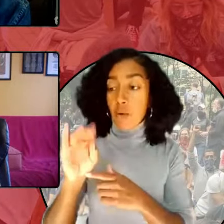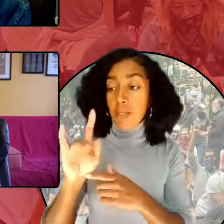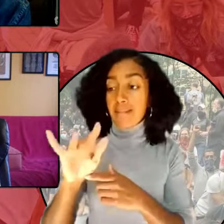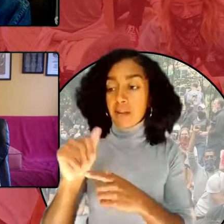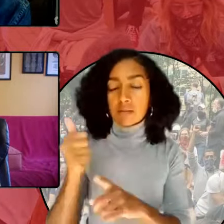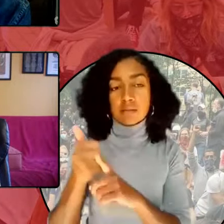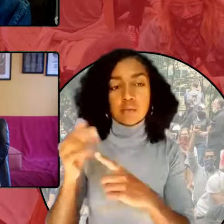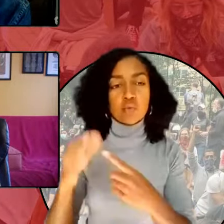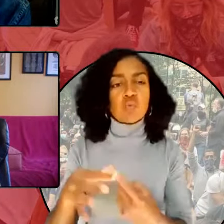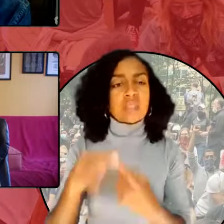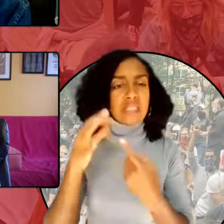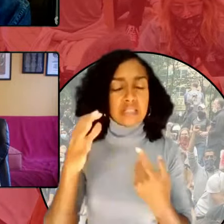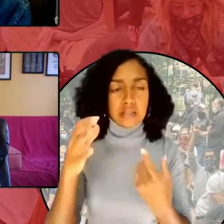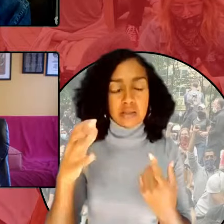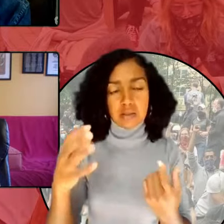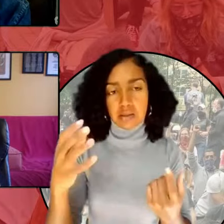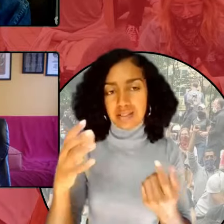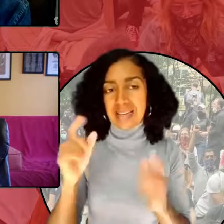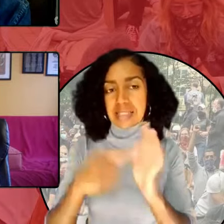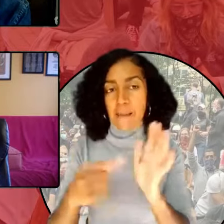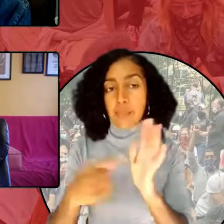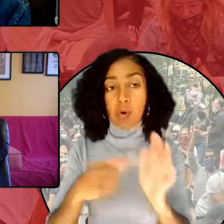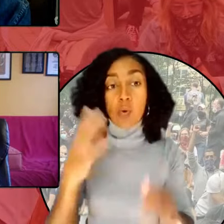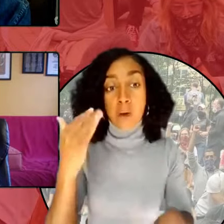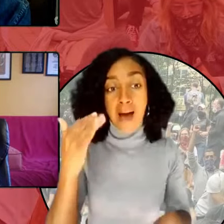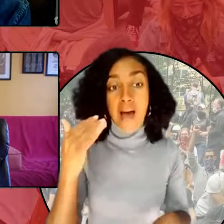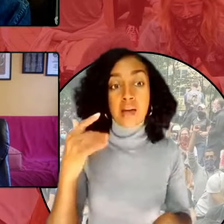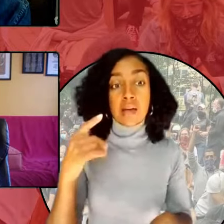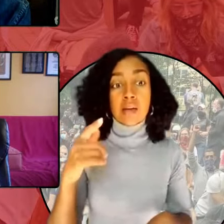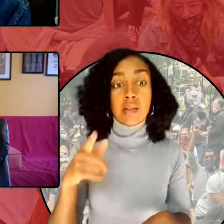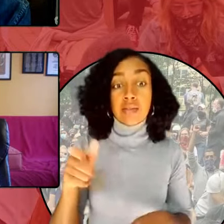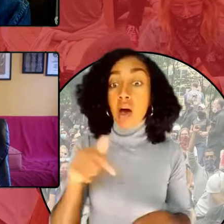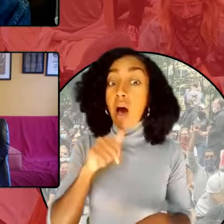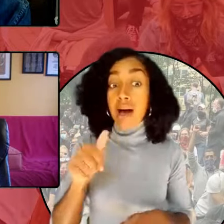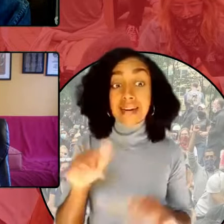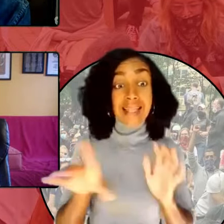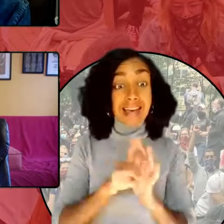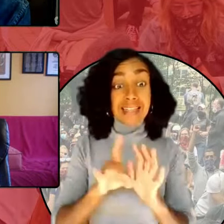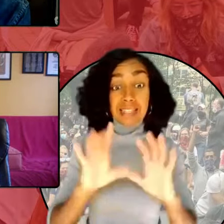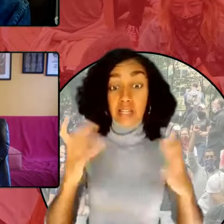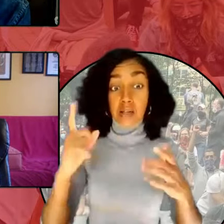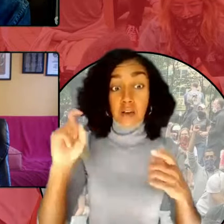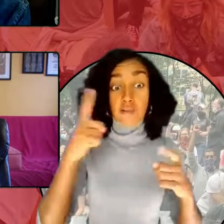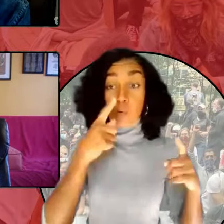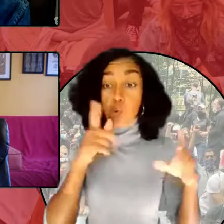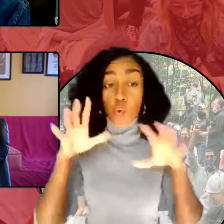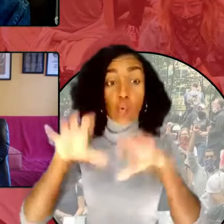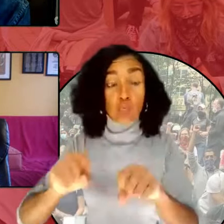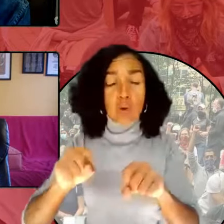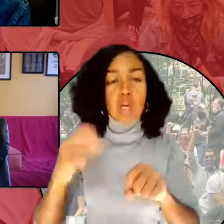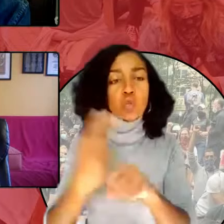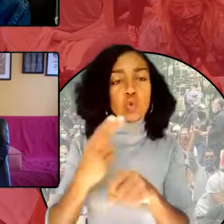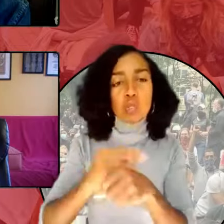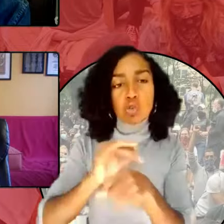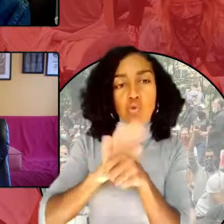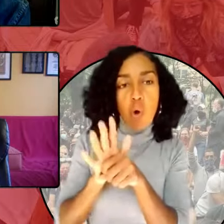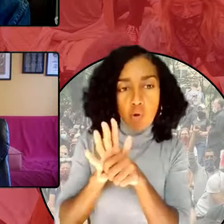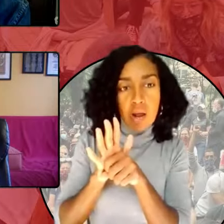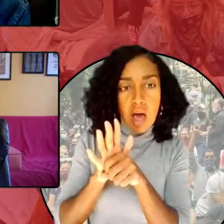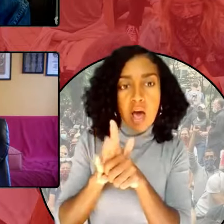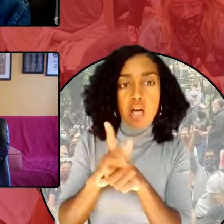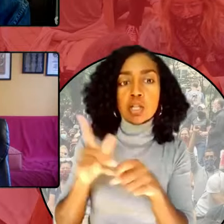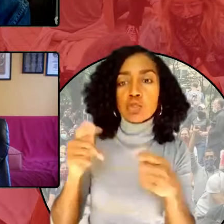the coronavirus pandemic was used by the unelected regime as an excuse to sort of keep people locked at home,